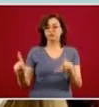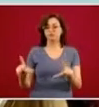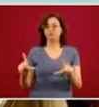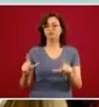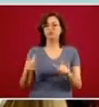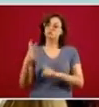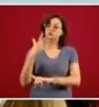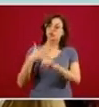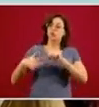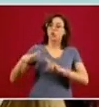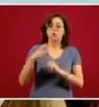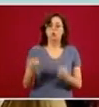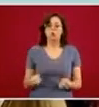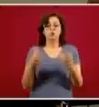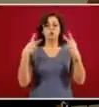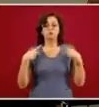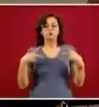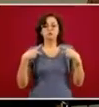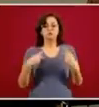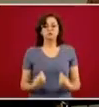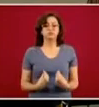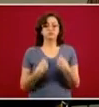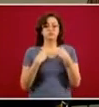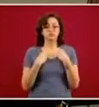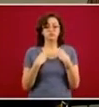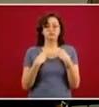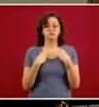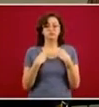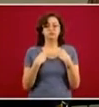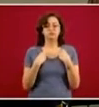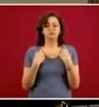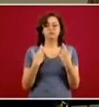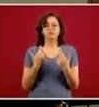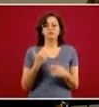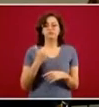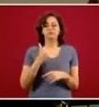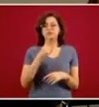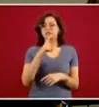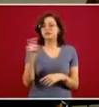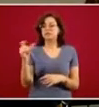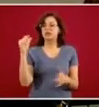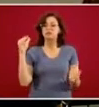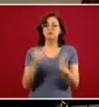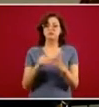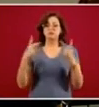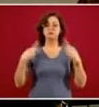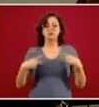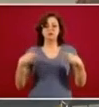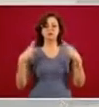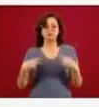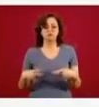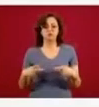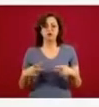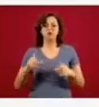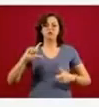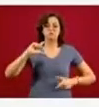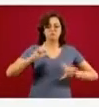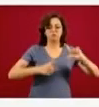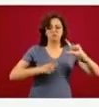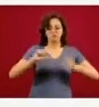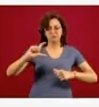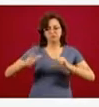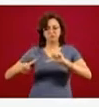Mexico Valley area. Now we can look at the accumulated incidence rate, which is the amount